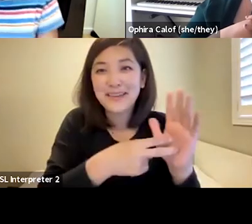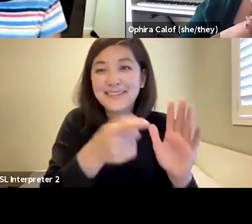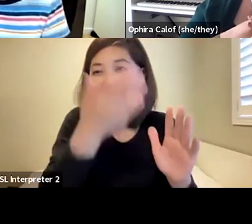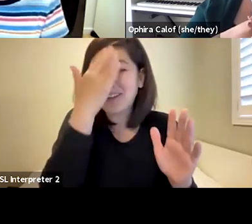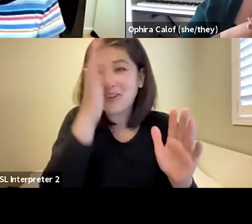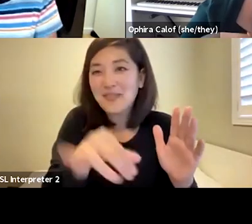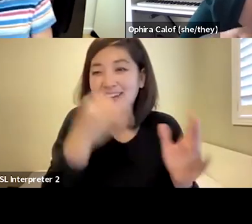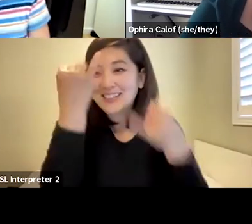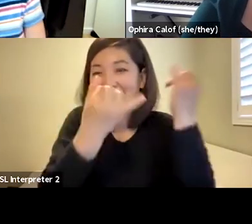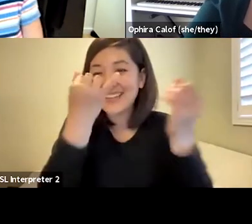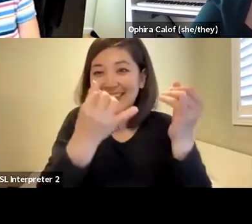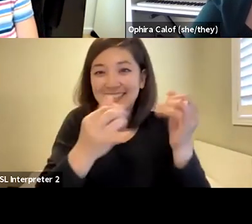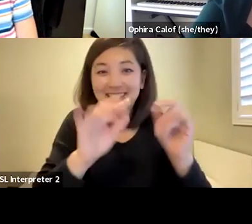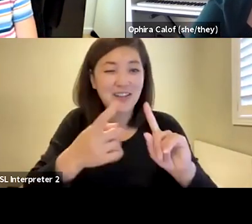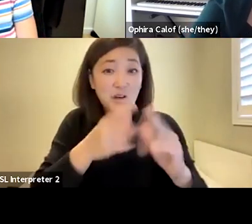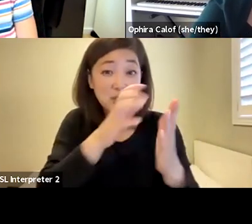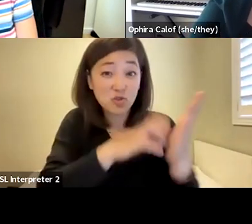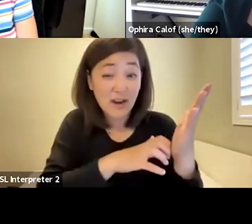Your first draft doesn't have to be shared.